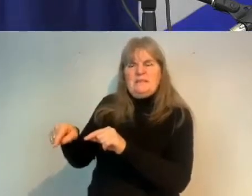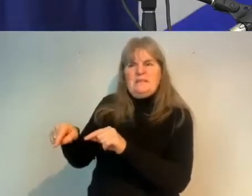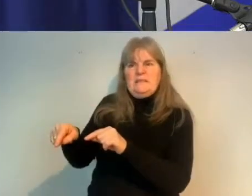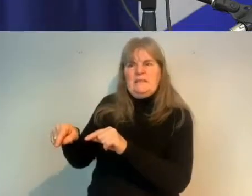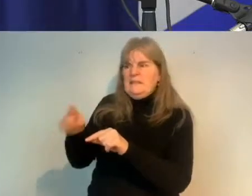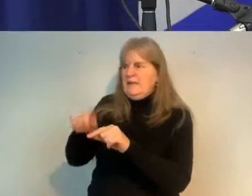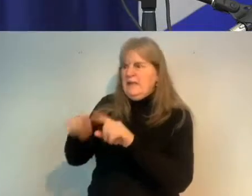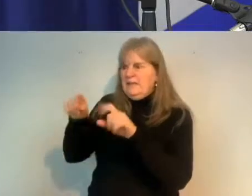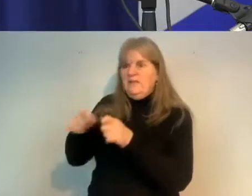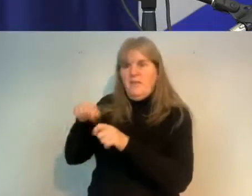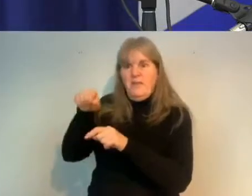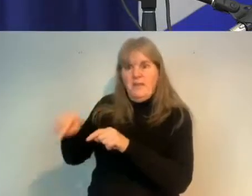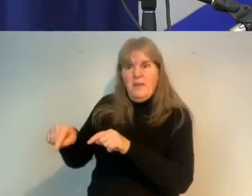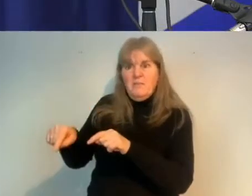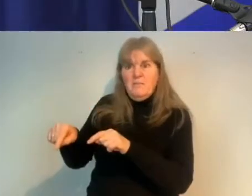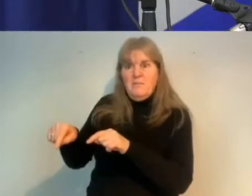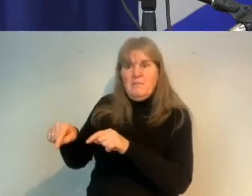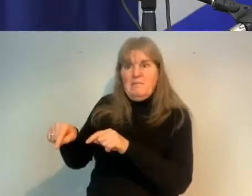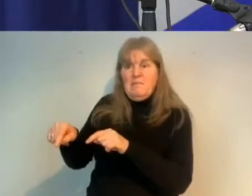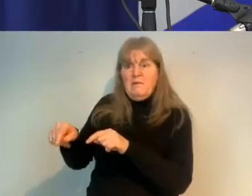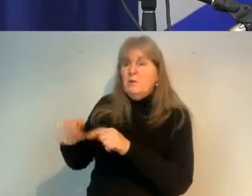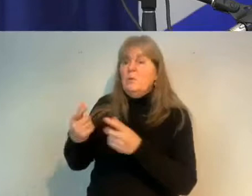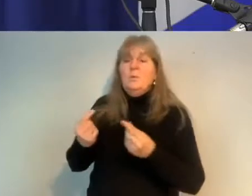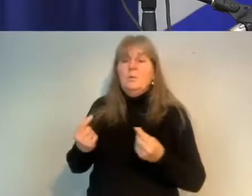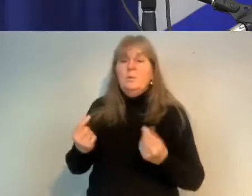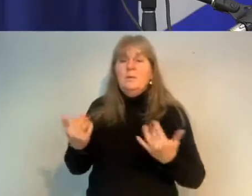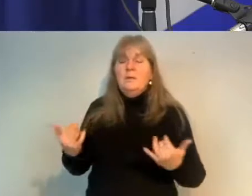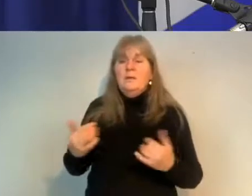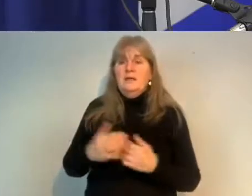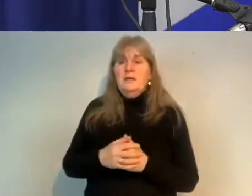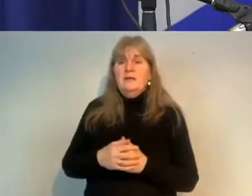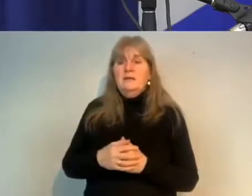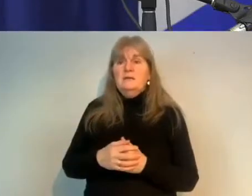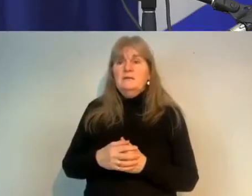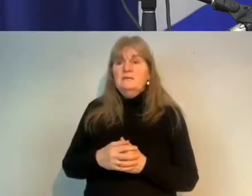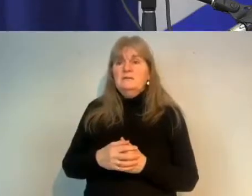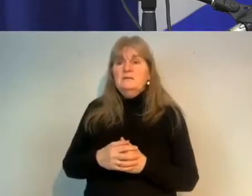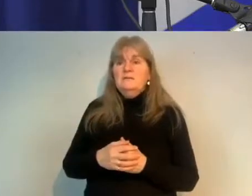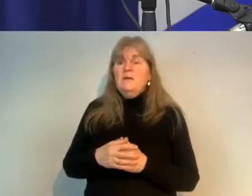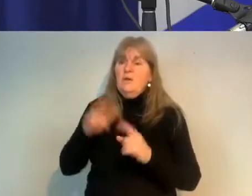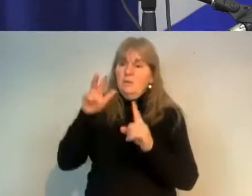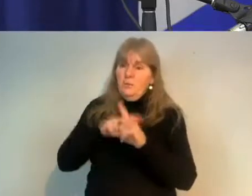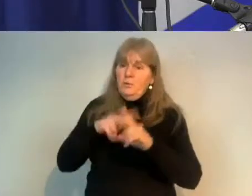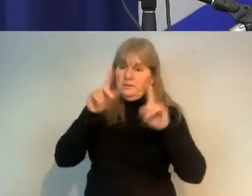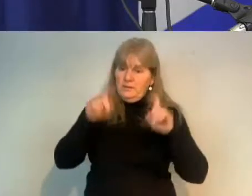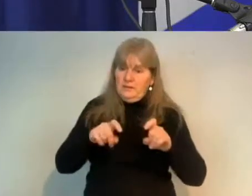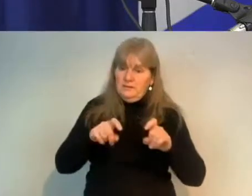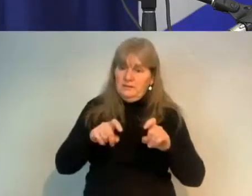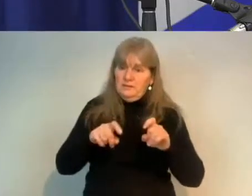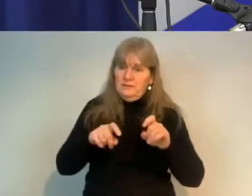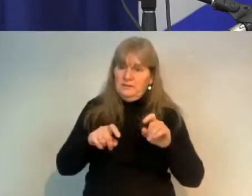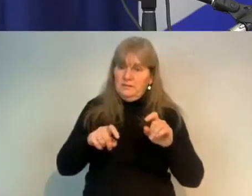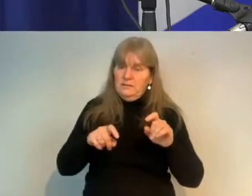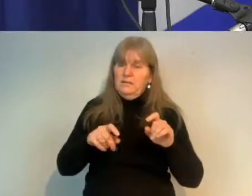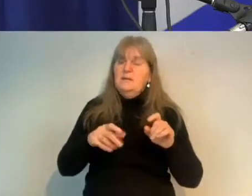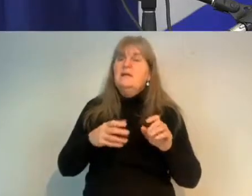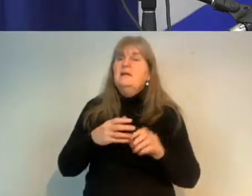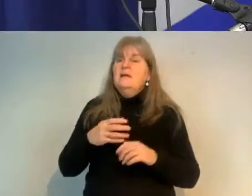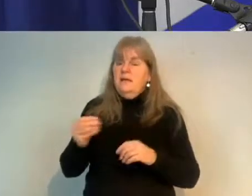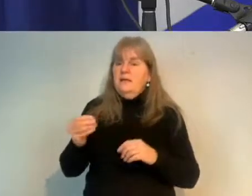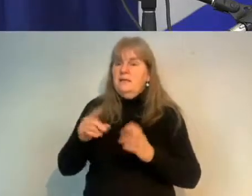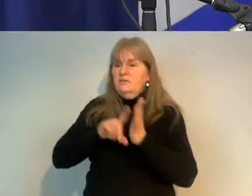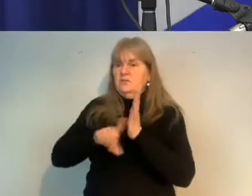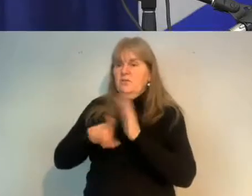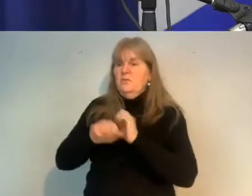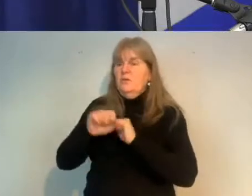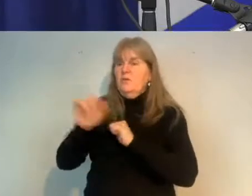test, the best thing to do right now is to book your test and check in with your primary health